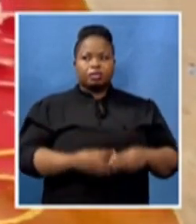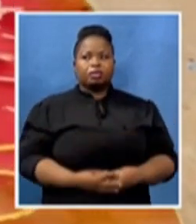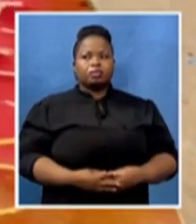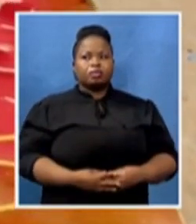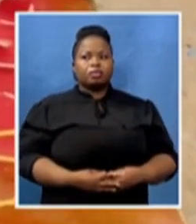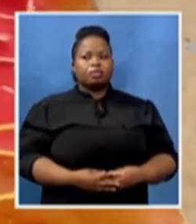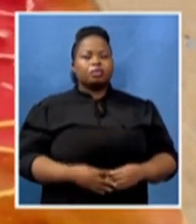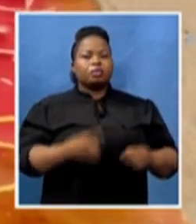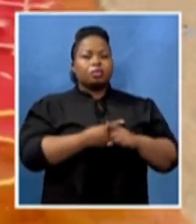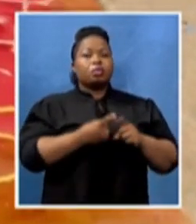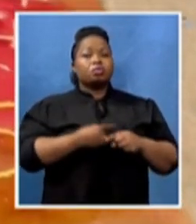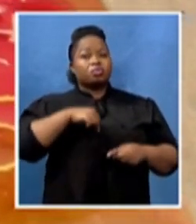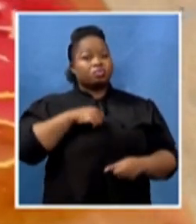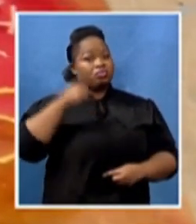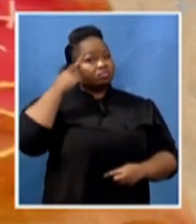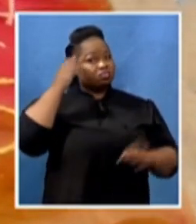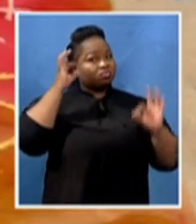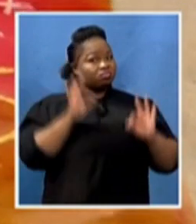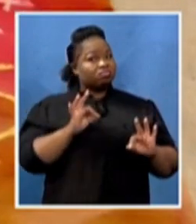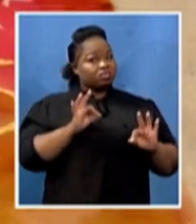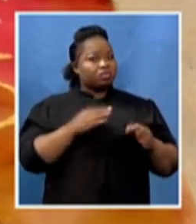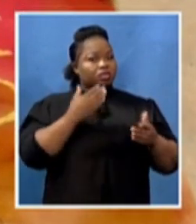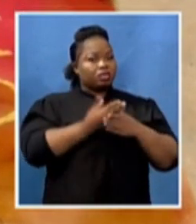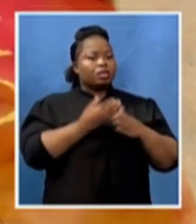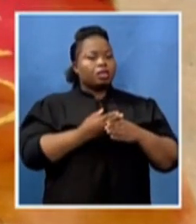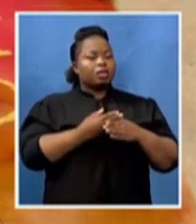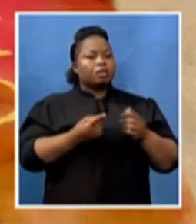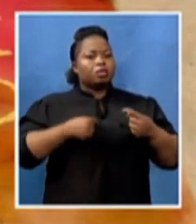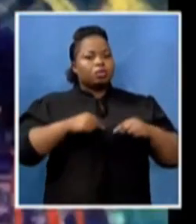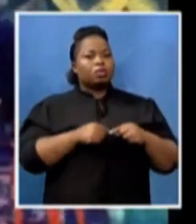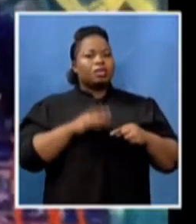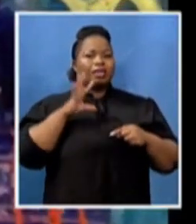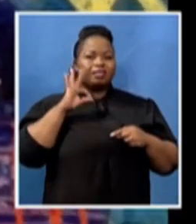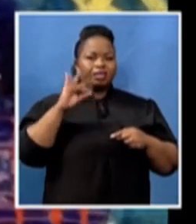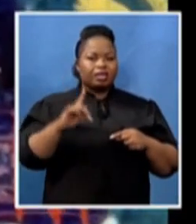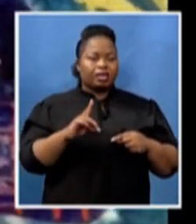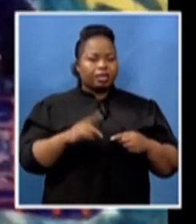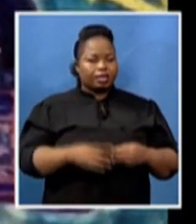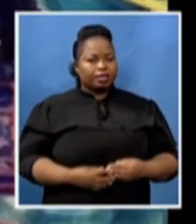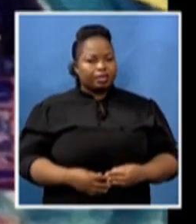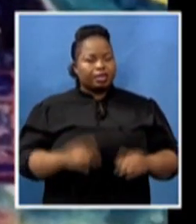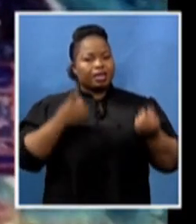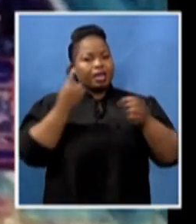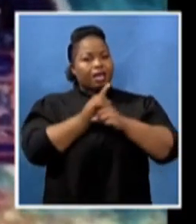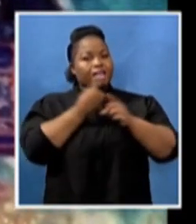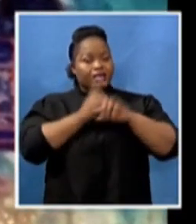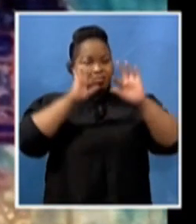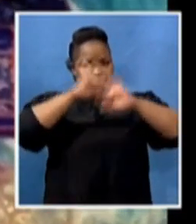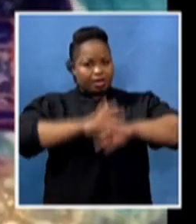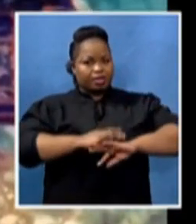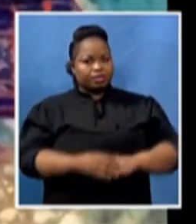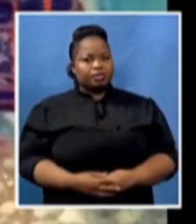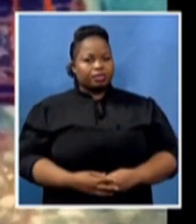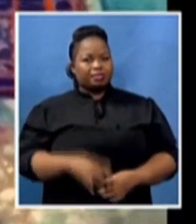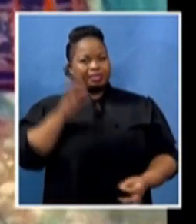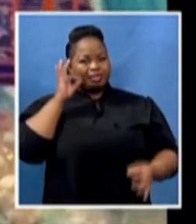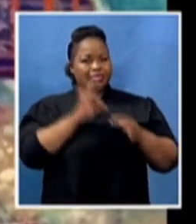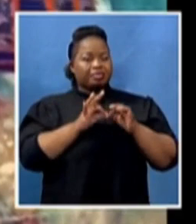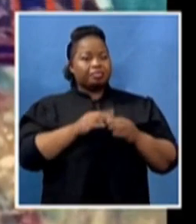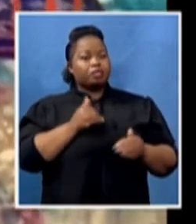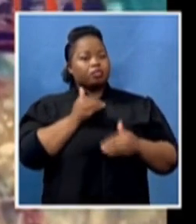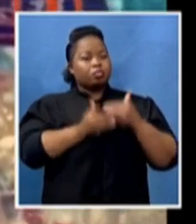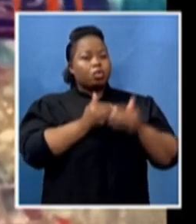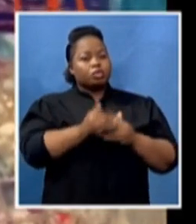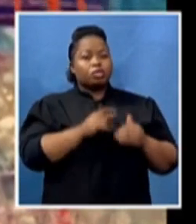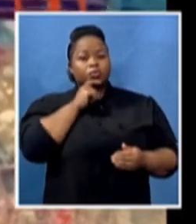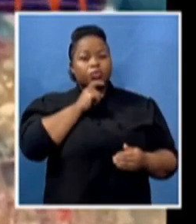under fire every day and every night. The particular process we use today began with a series of